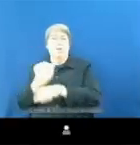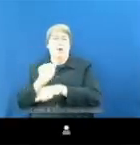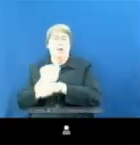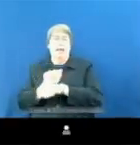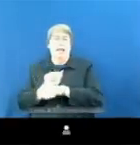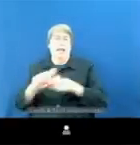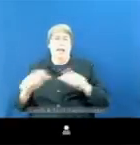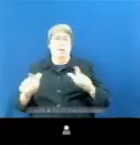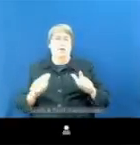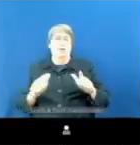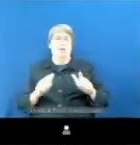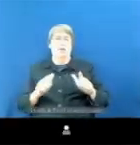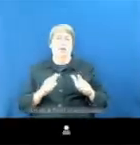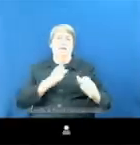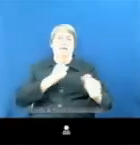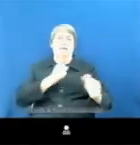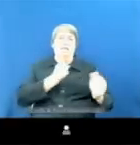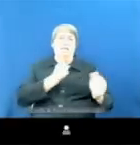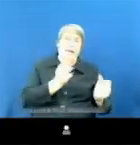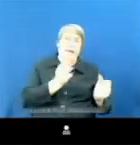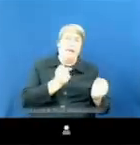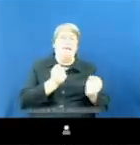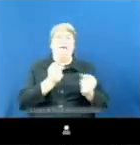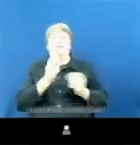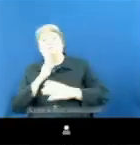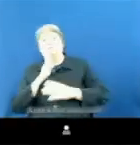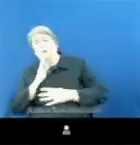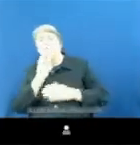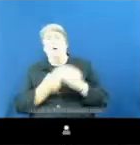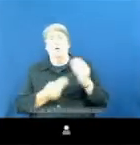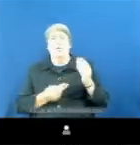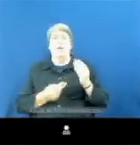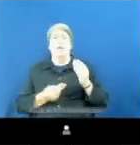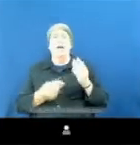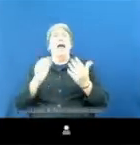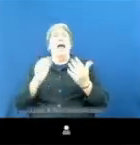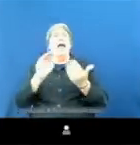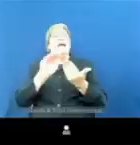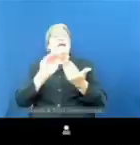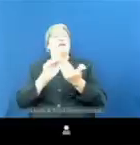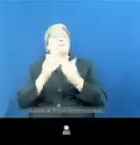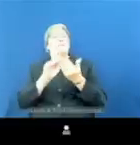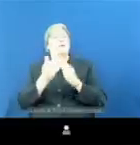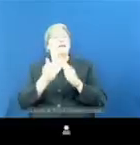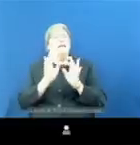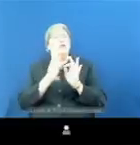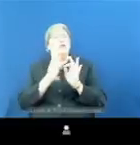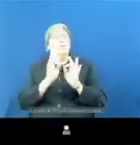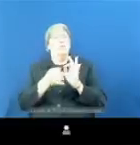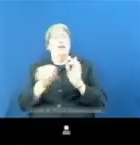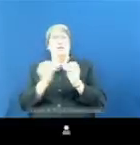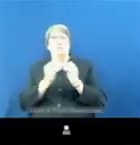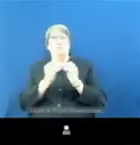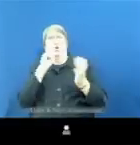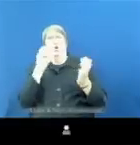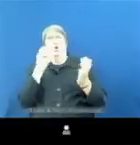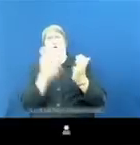The presence of the community interpreter is also much more noticeable in communication settings than